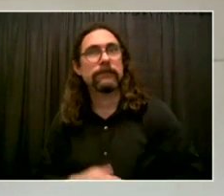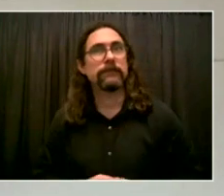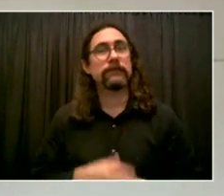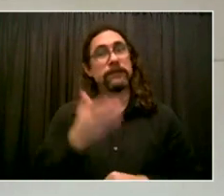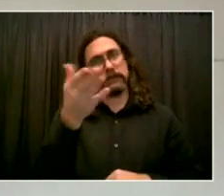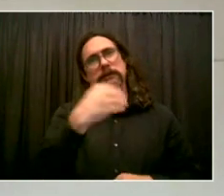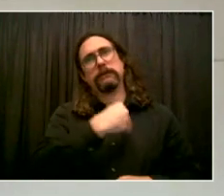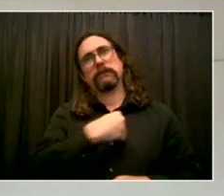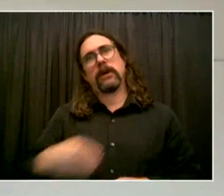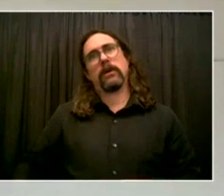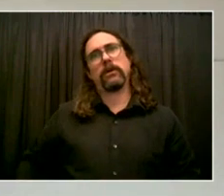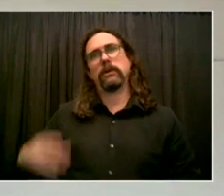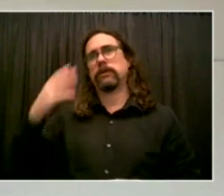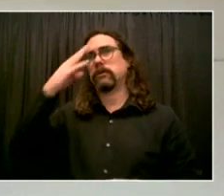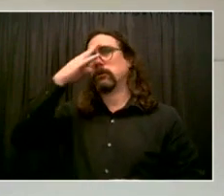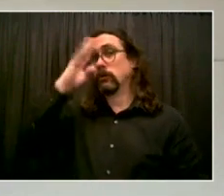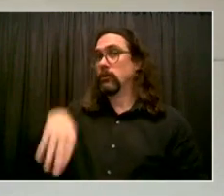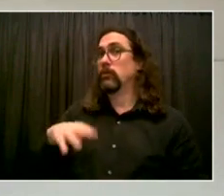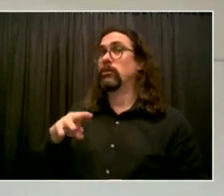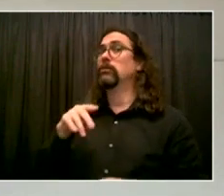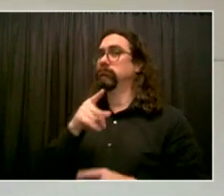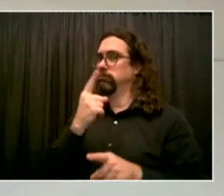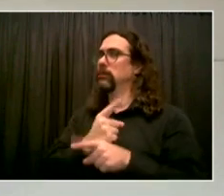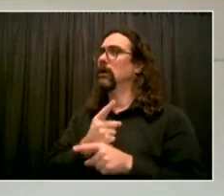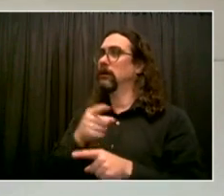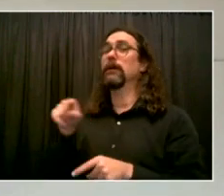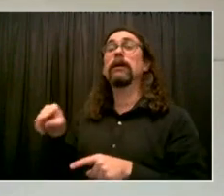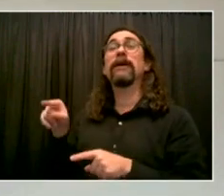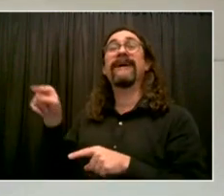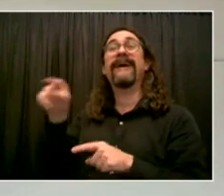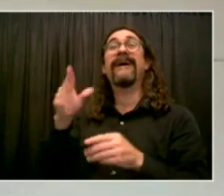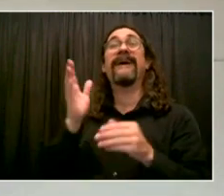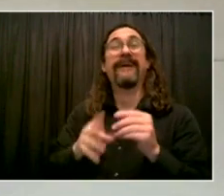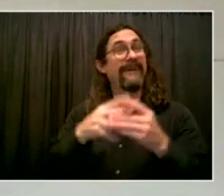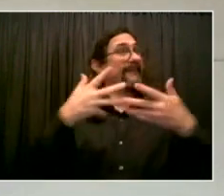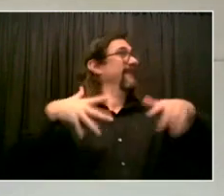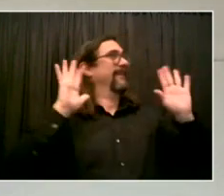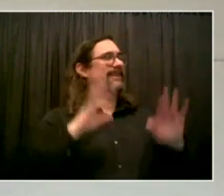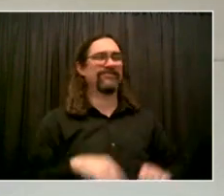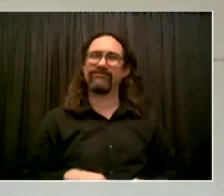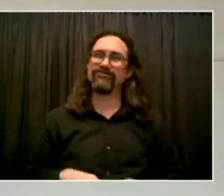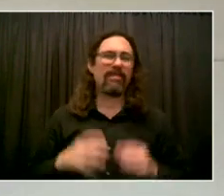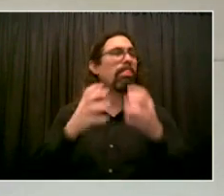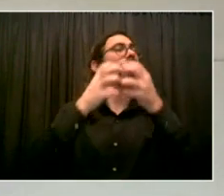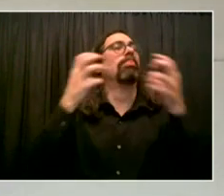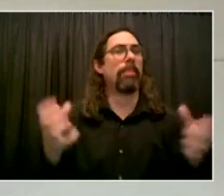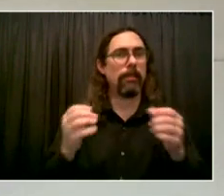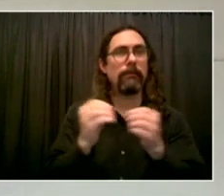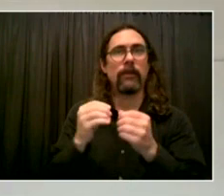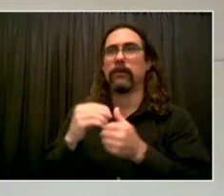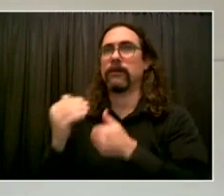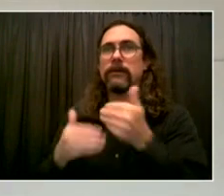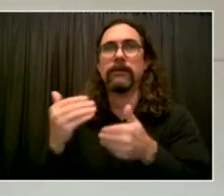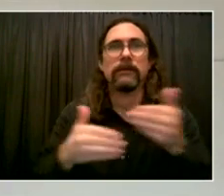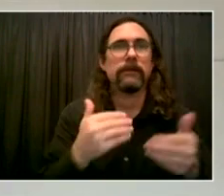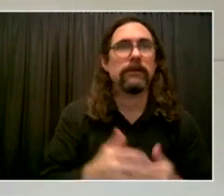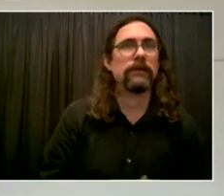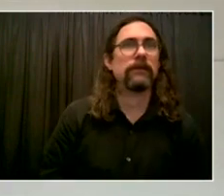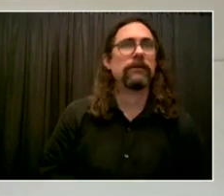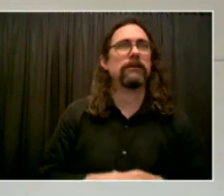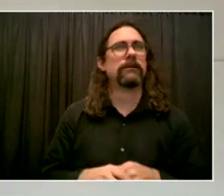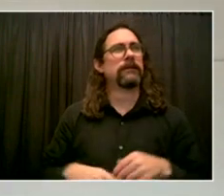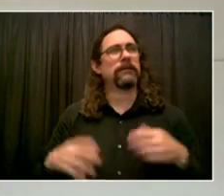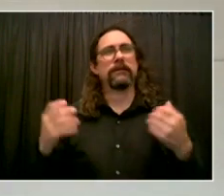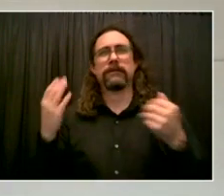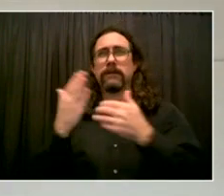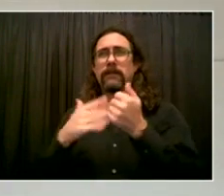needs. And for example, I know Bracetti Plaza is a development in my district has had scaffolding up for nearly 10 years with no end in sight. So this